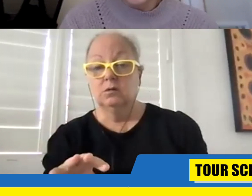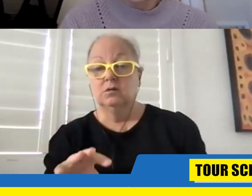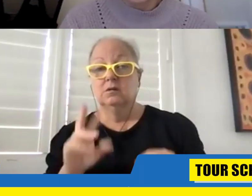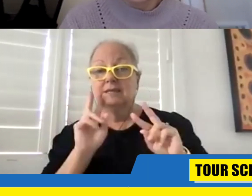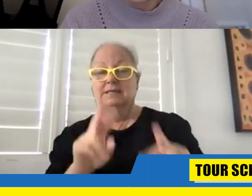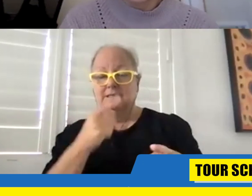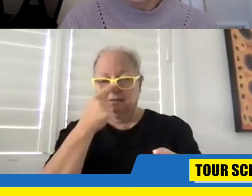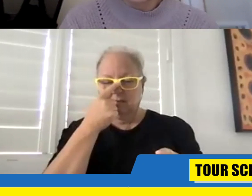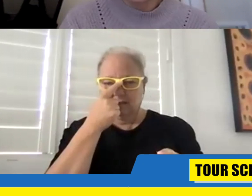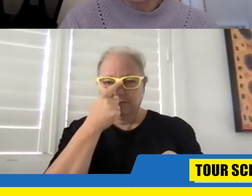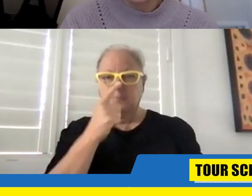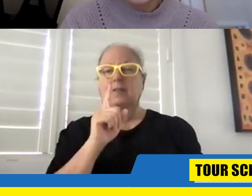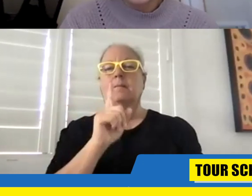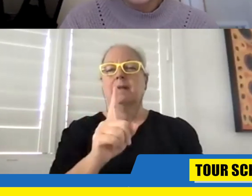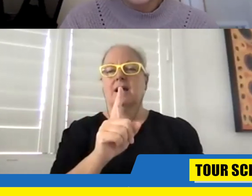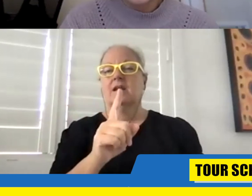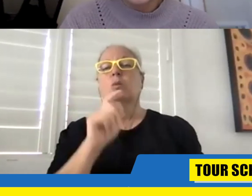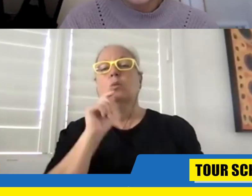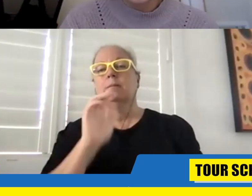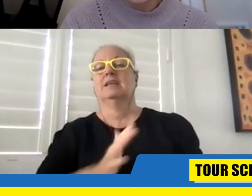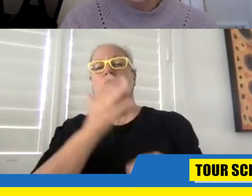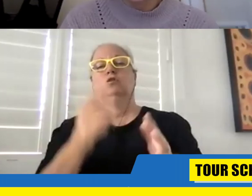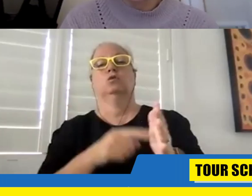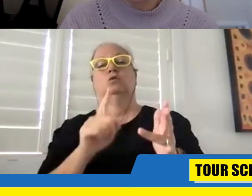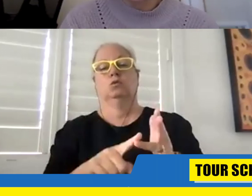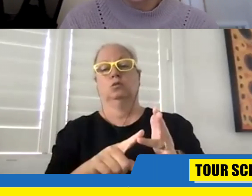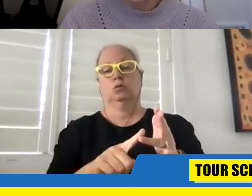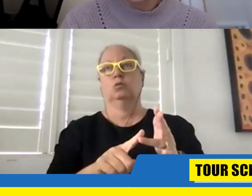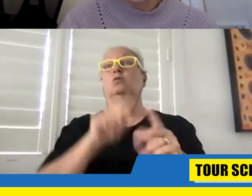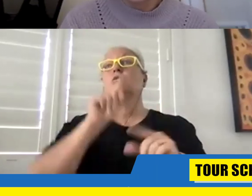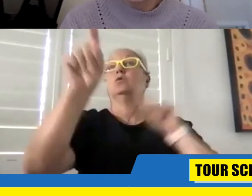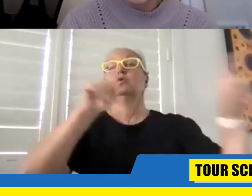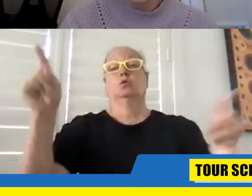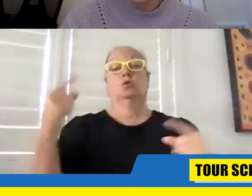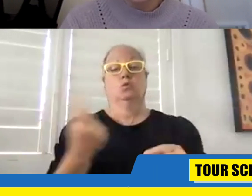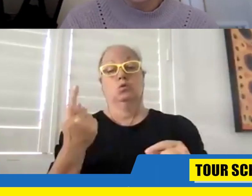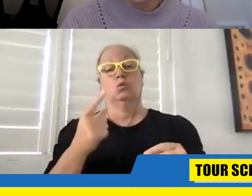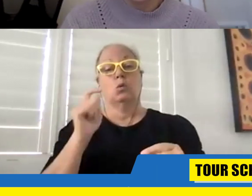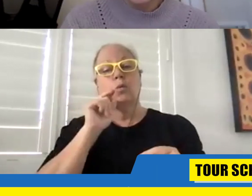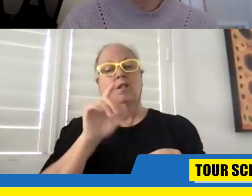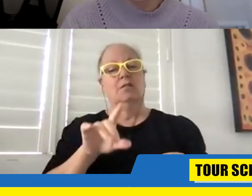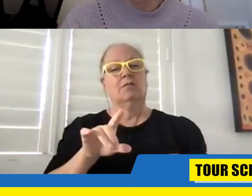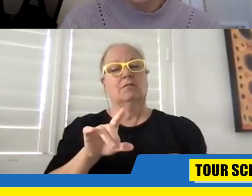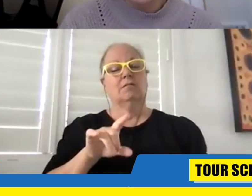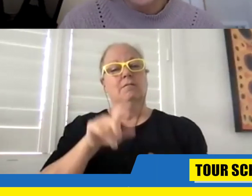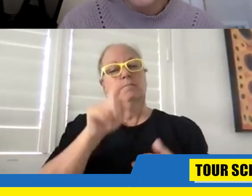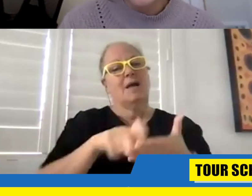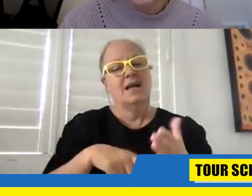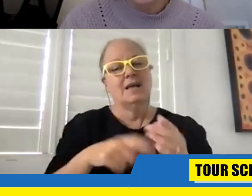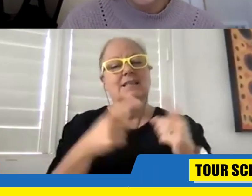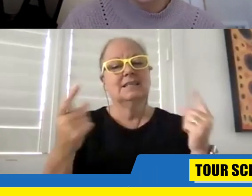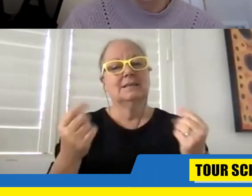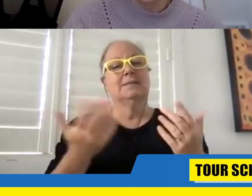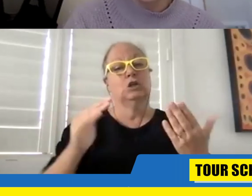but that would appeal to the people who are ultimately going to be paying for it. Yeah. So as community